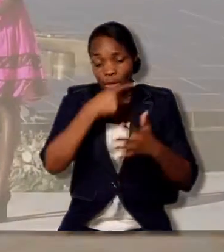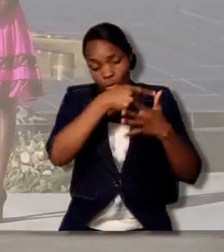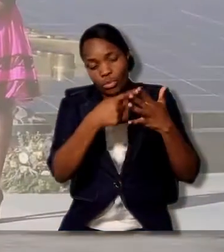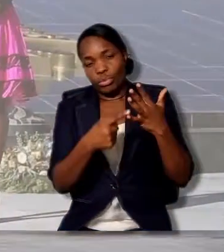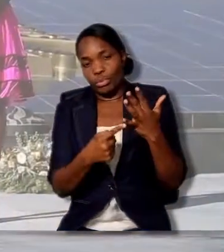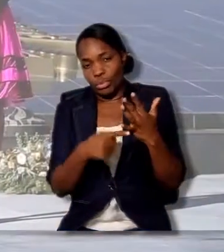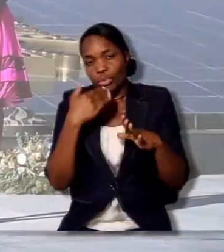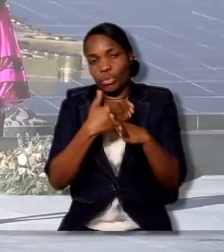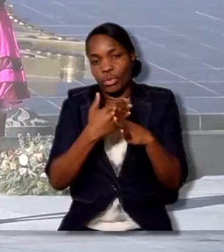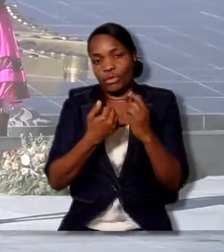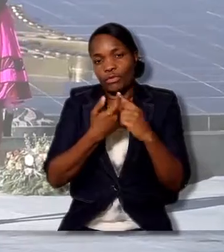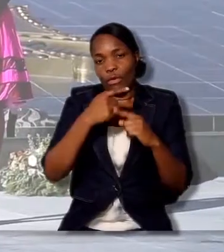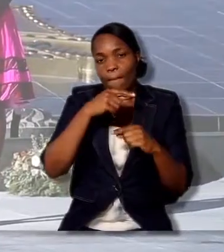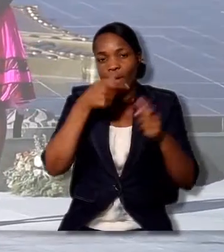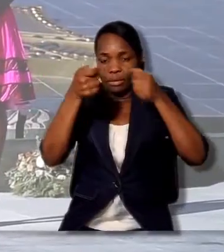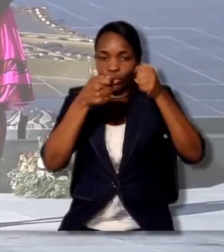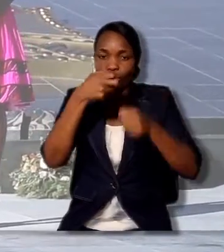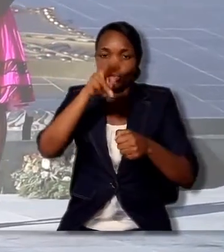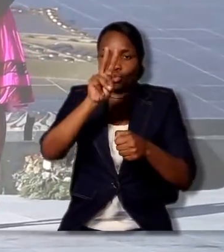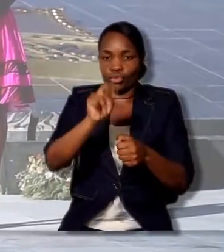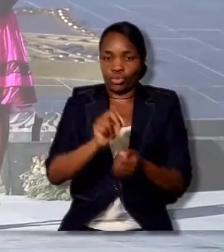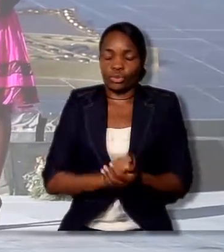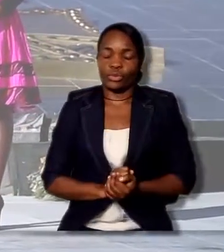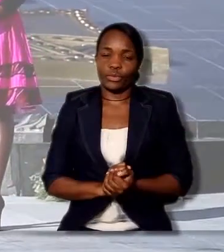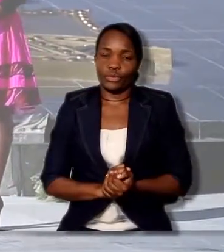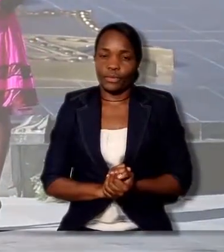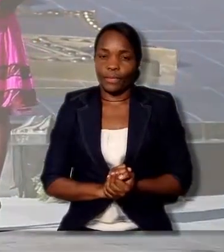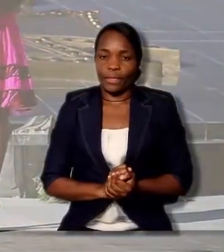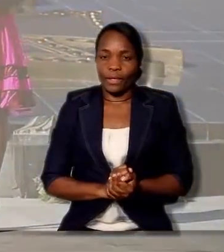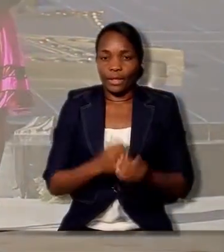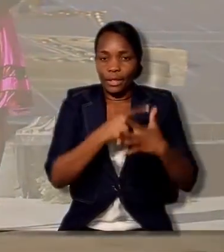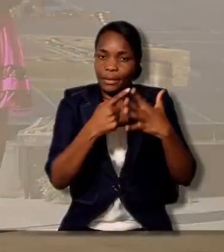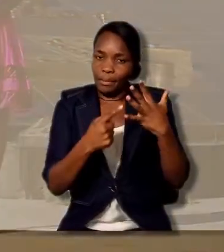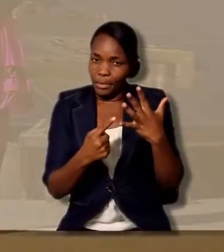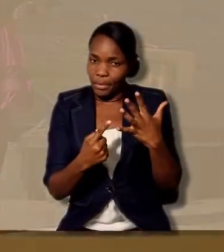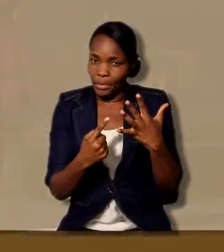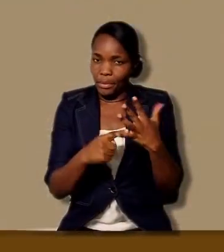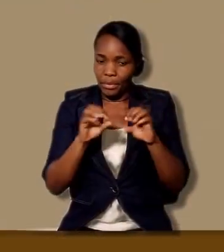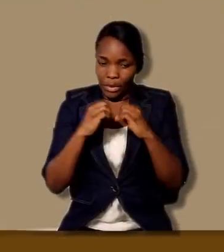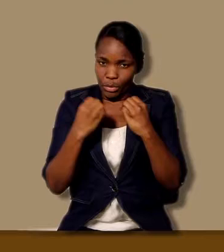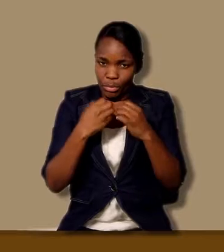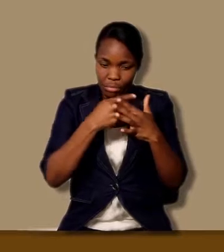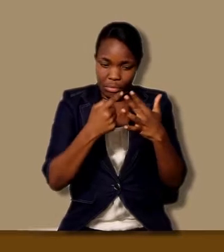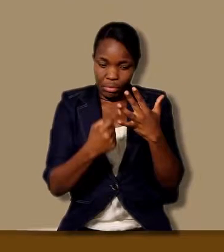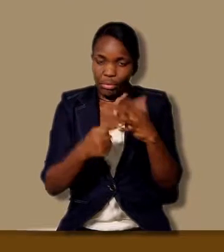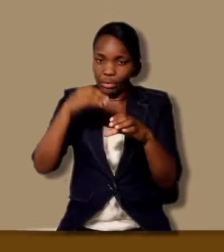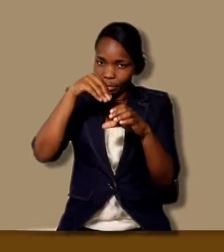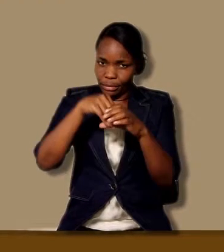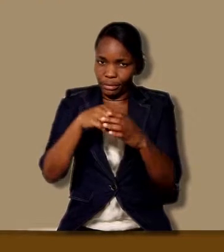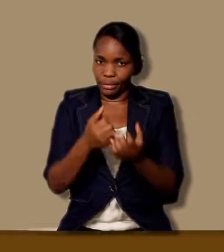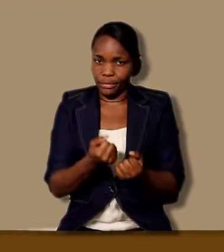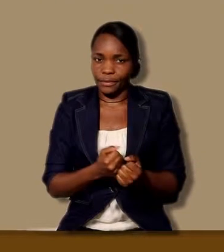are the main organs in the management of the UN system. The 5 UN system agencies include the